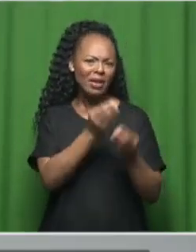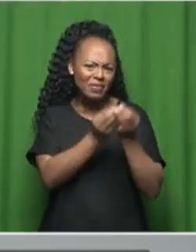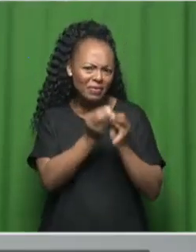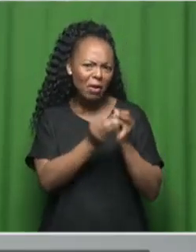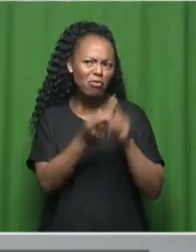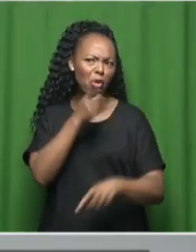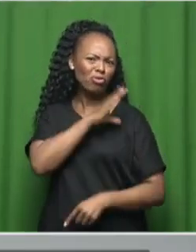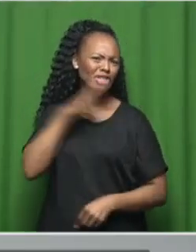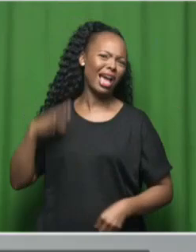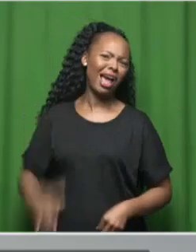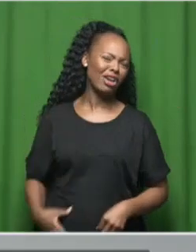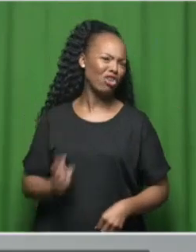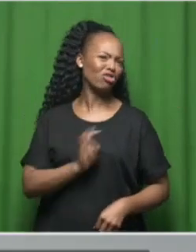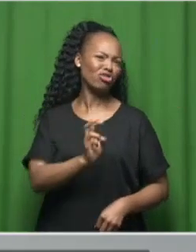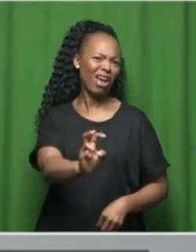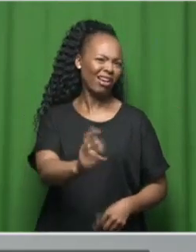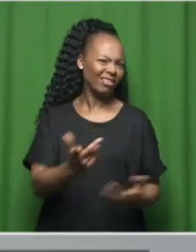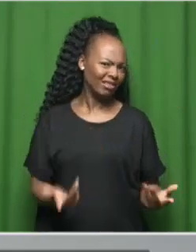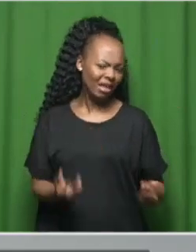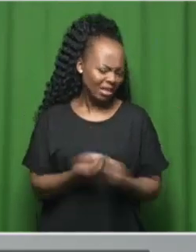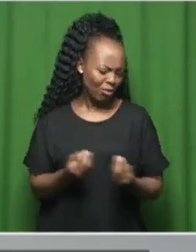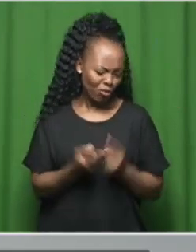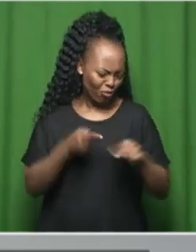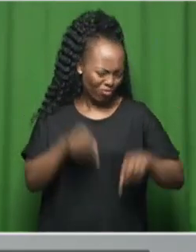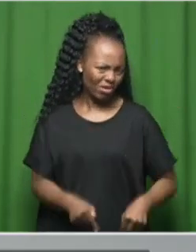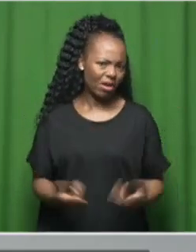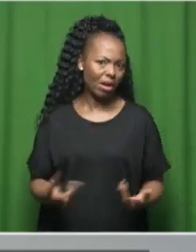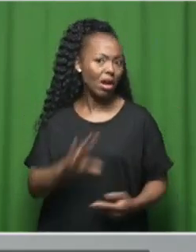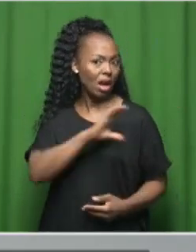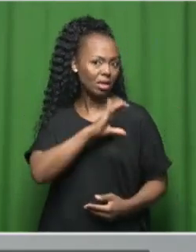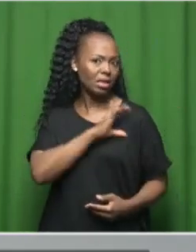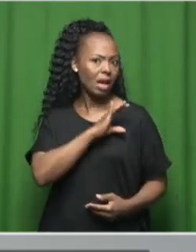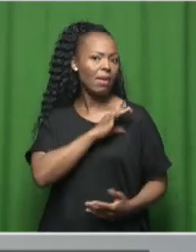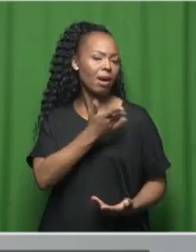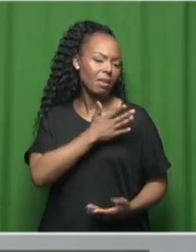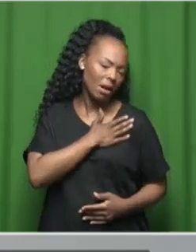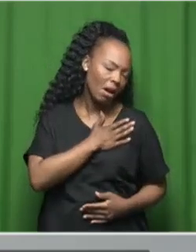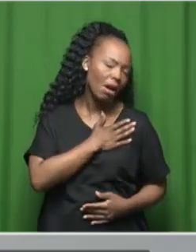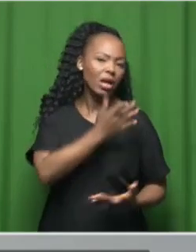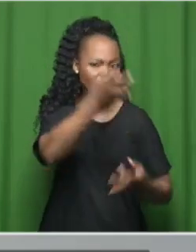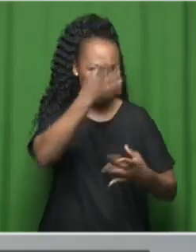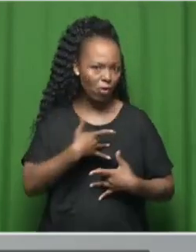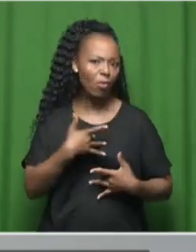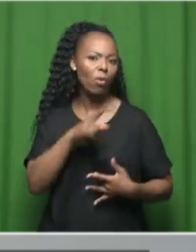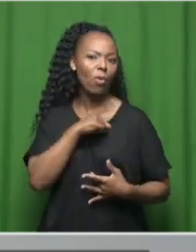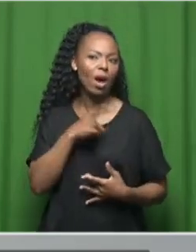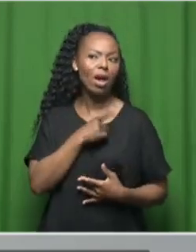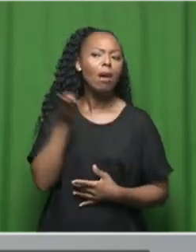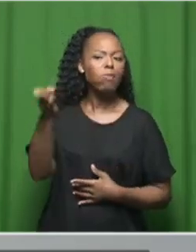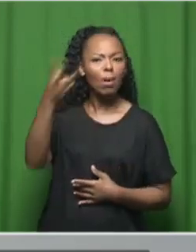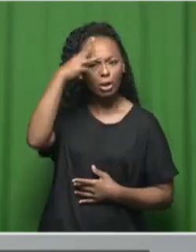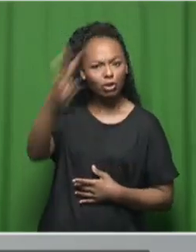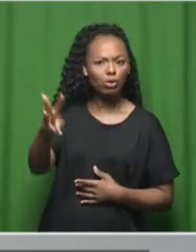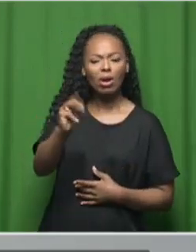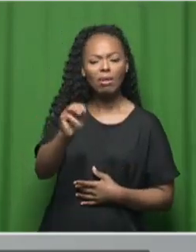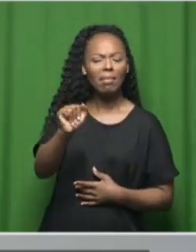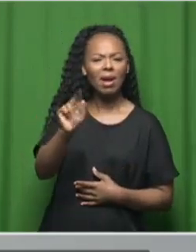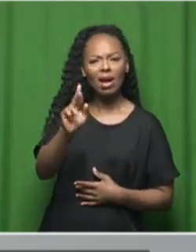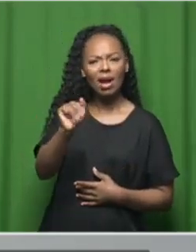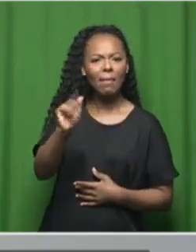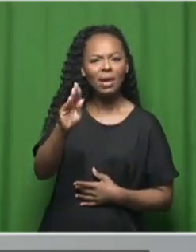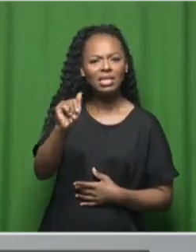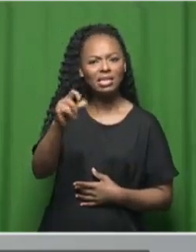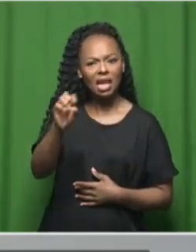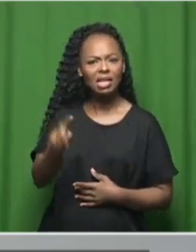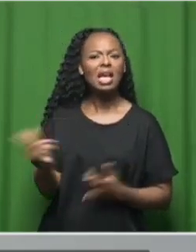that was we were very grateful for those customers. Others we wouldn't have known that in Marabastad they were selling the brands. And I think in the last few years